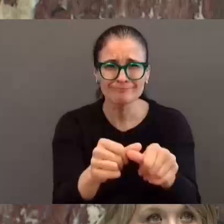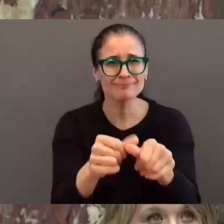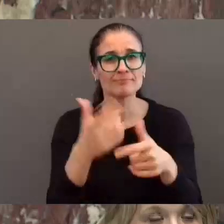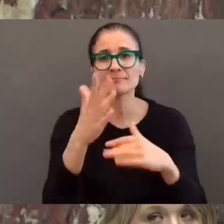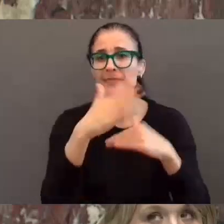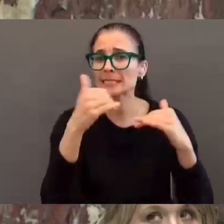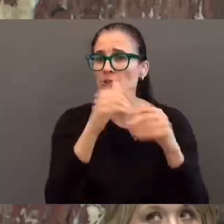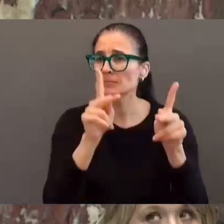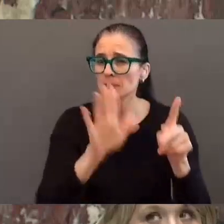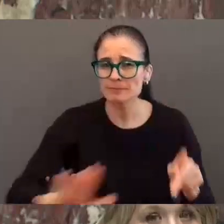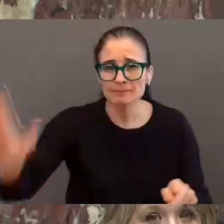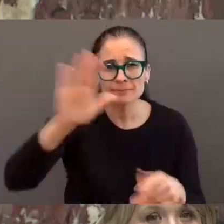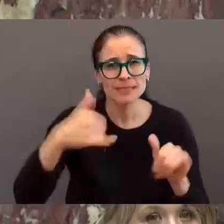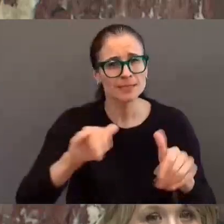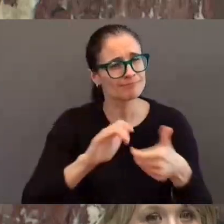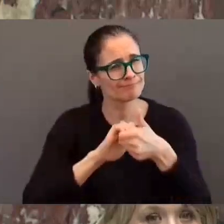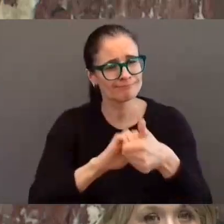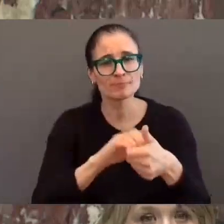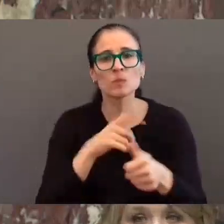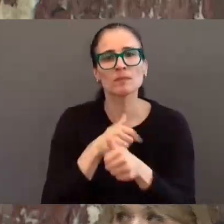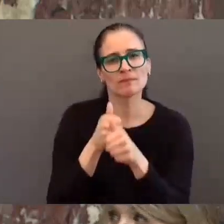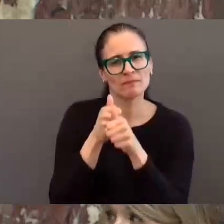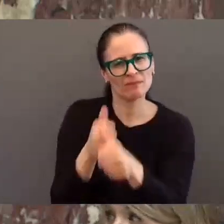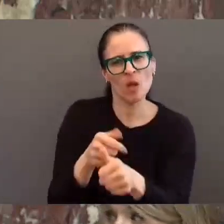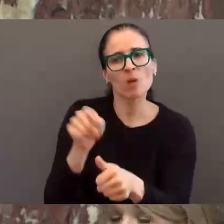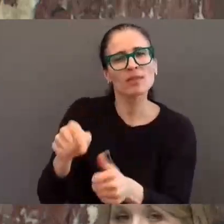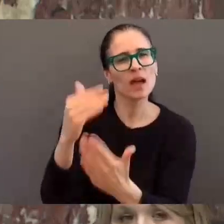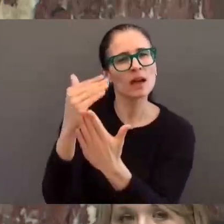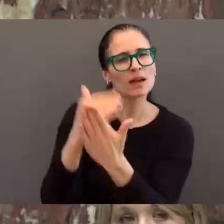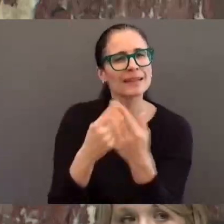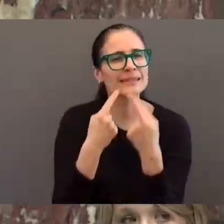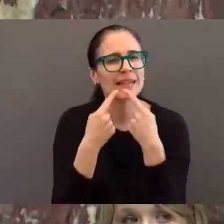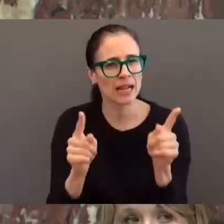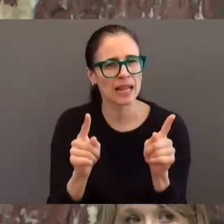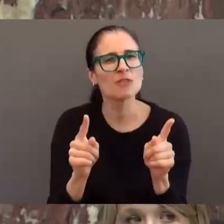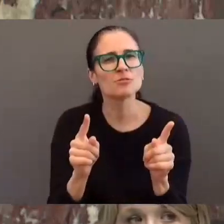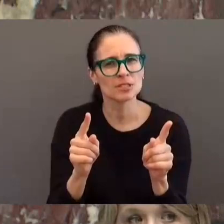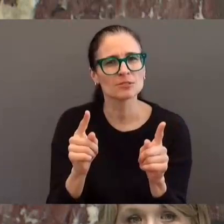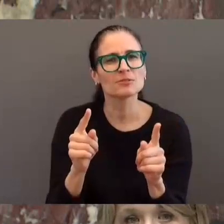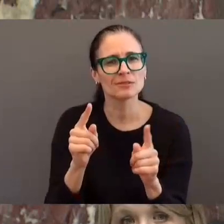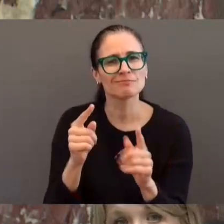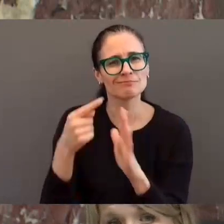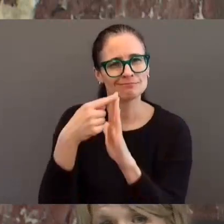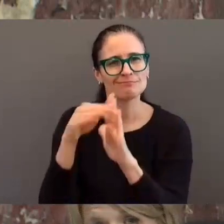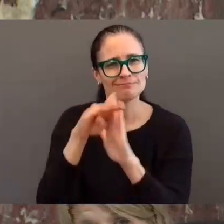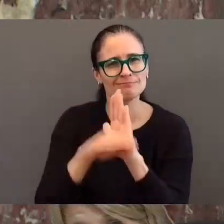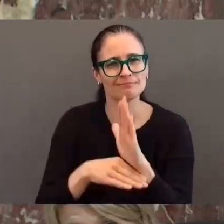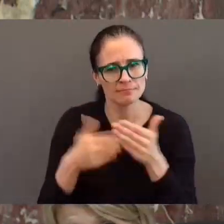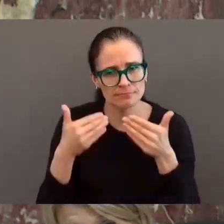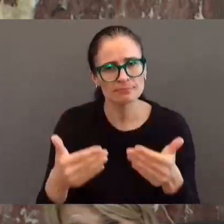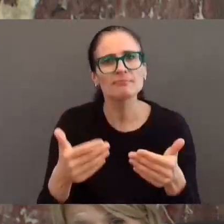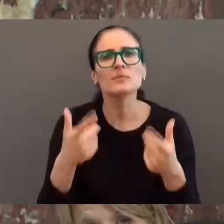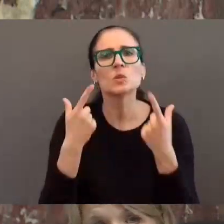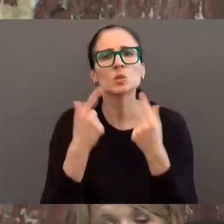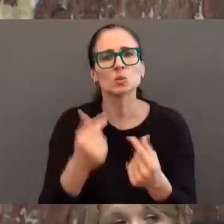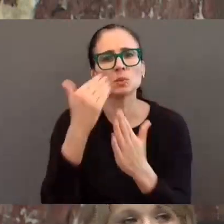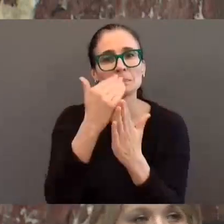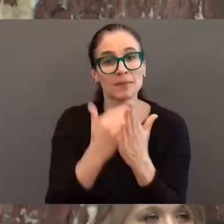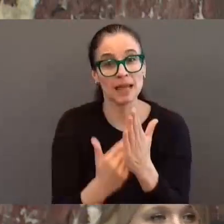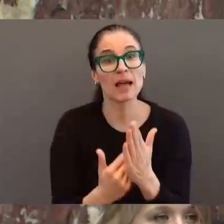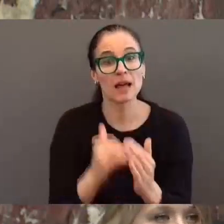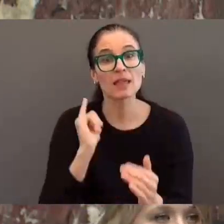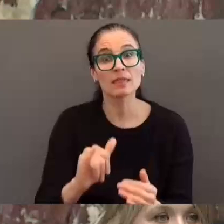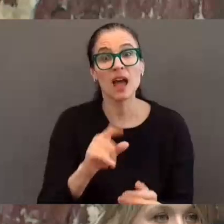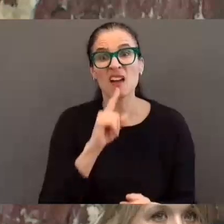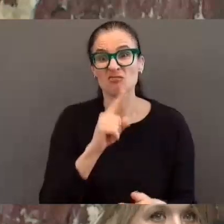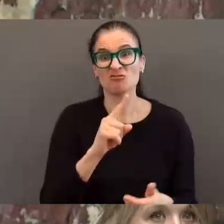was co-developed and that we report out on annually in terms of the progress. I'm happy to report